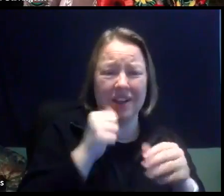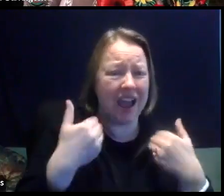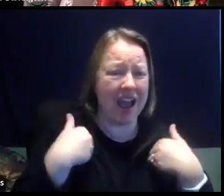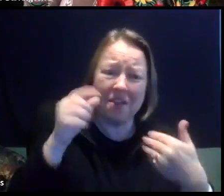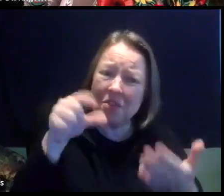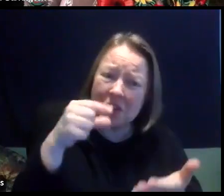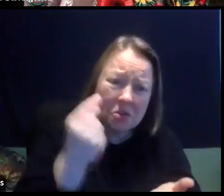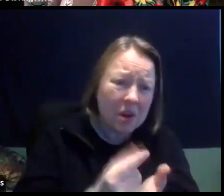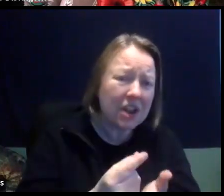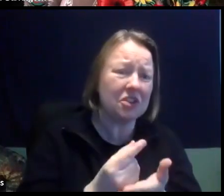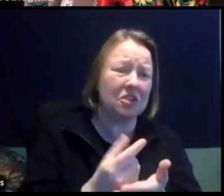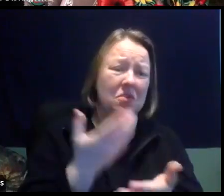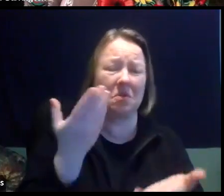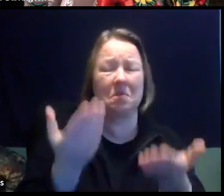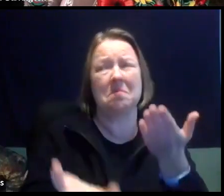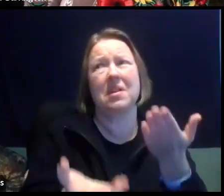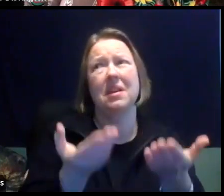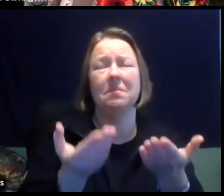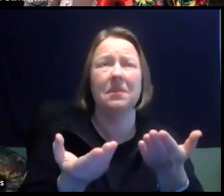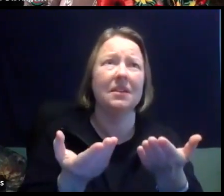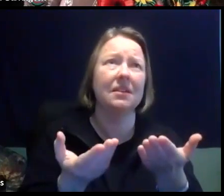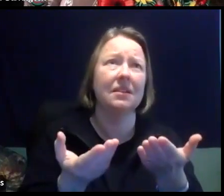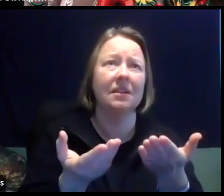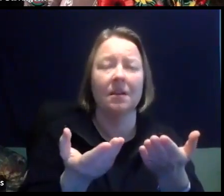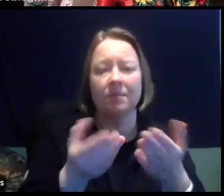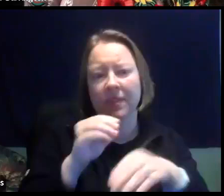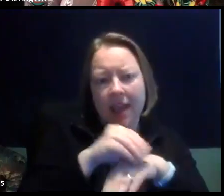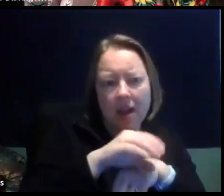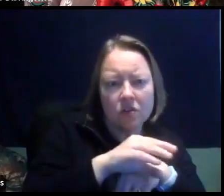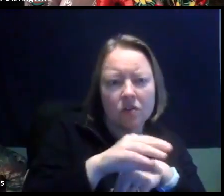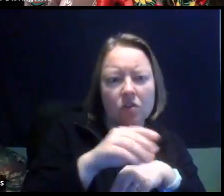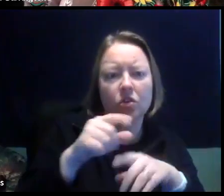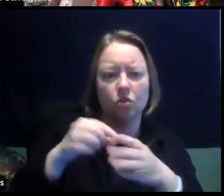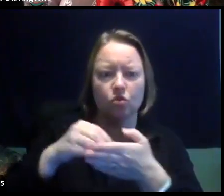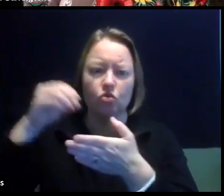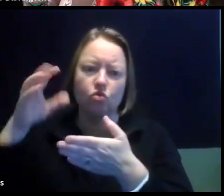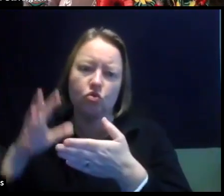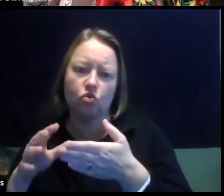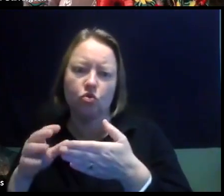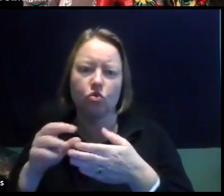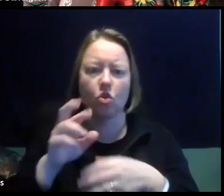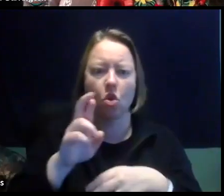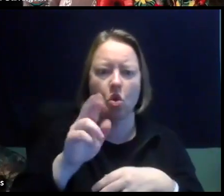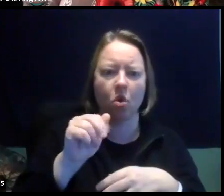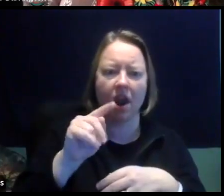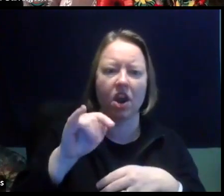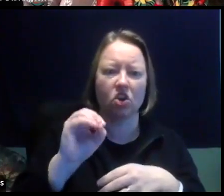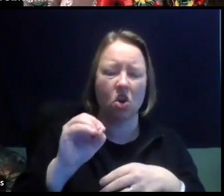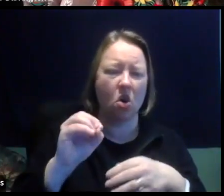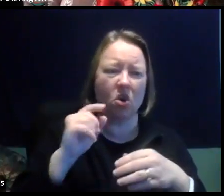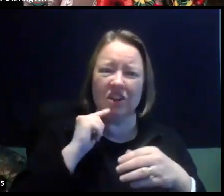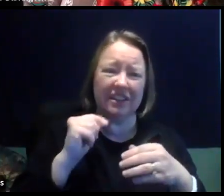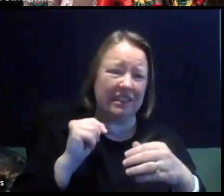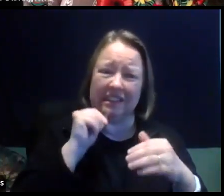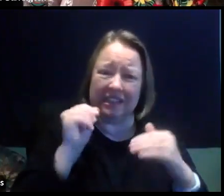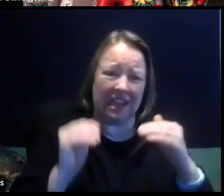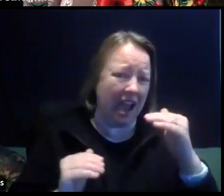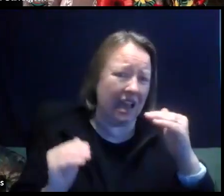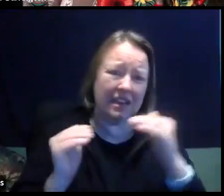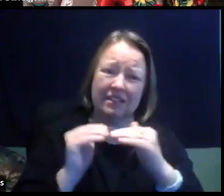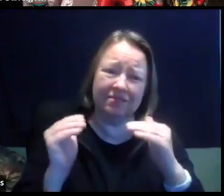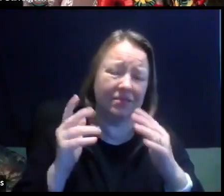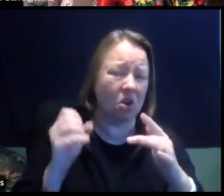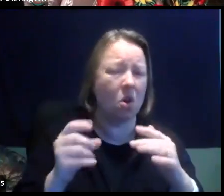graduations, or maybe the counselor student ratio was even more exacerbated. So these are just some of the more